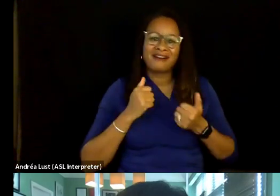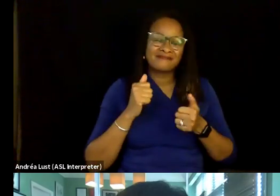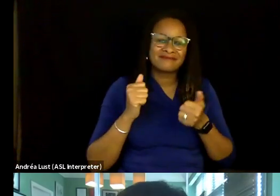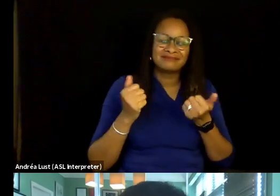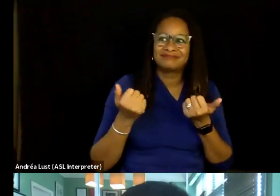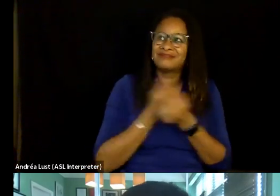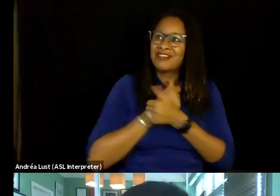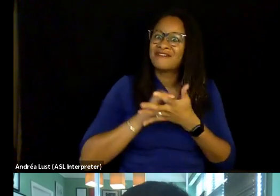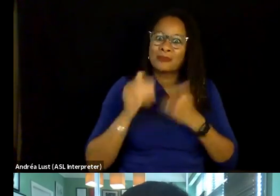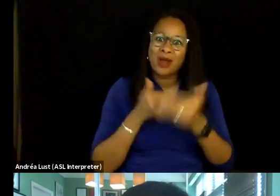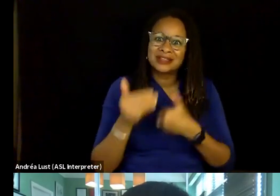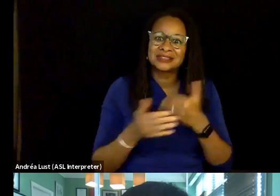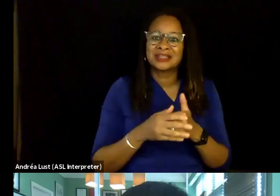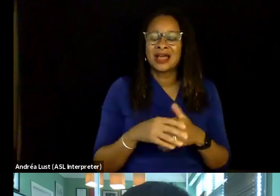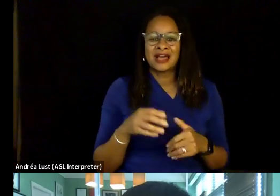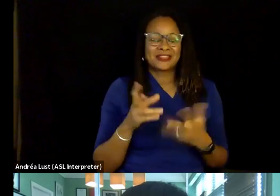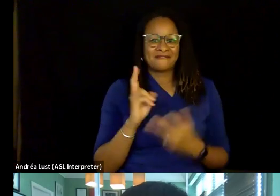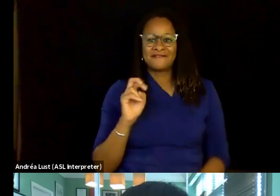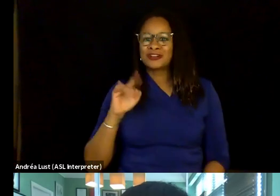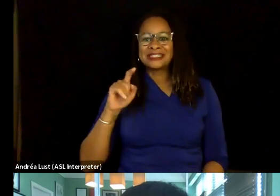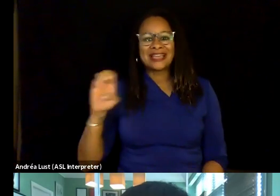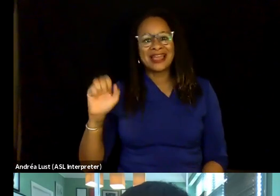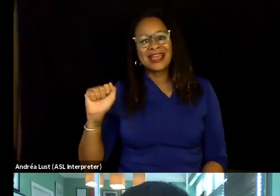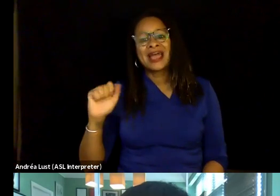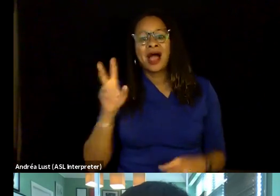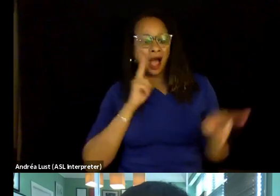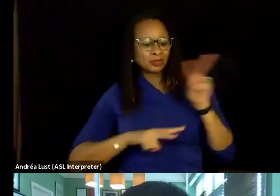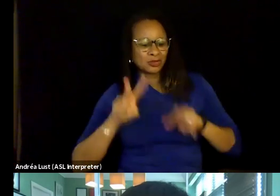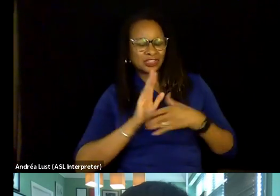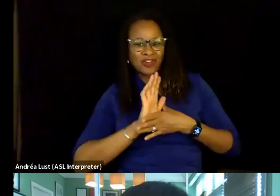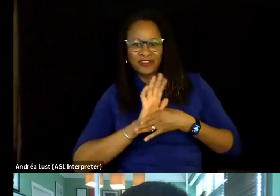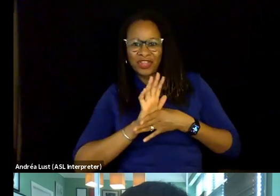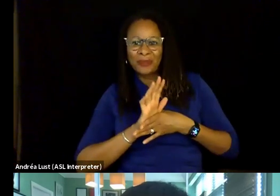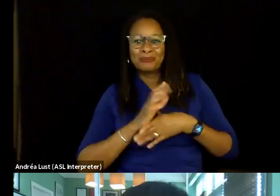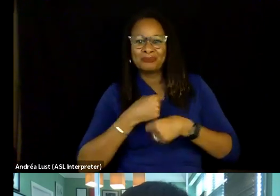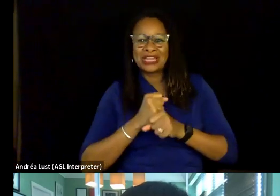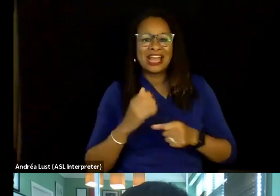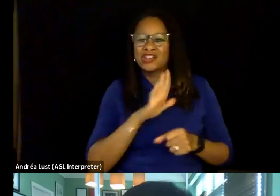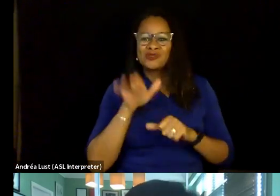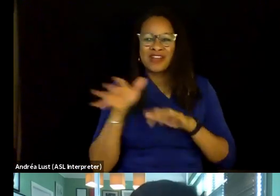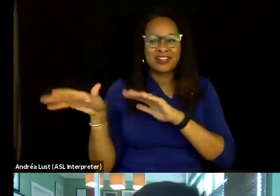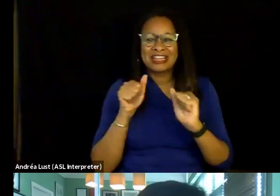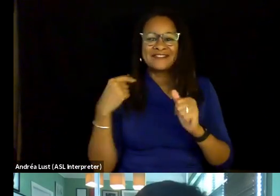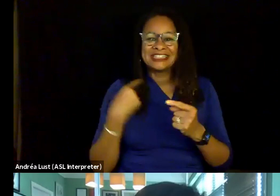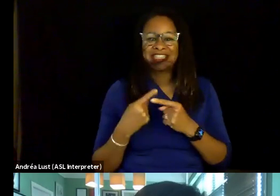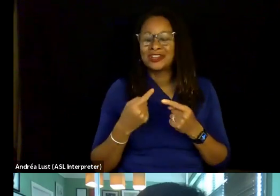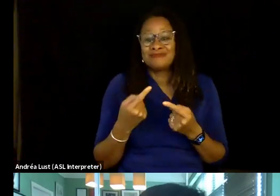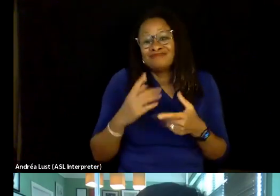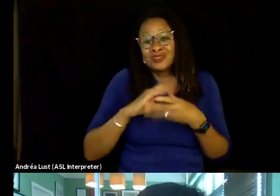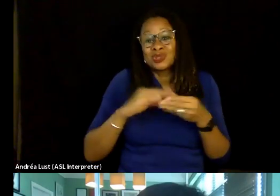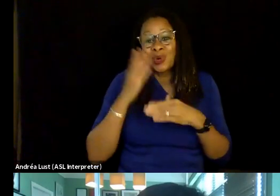verite, observational filmmaking that, you know, you never leave until you have to leave, until the story ends.